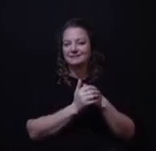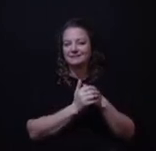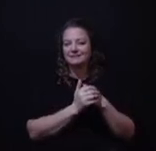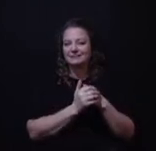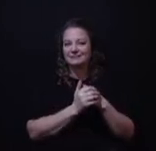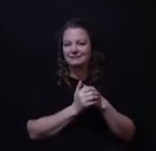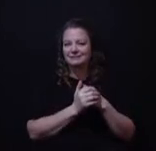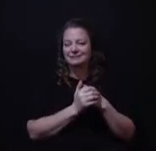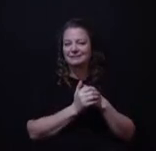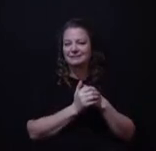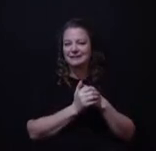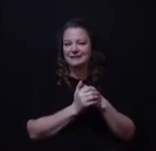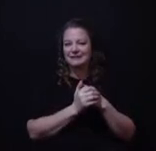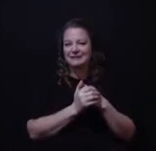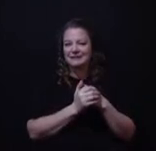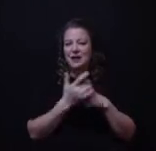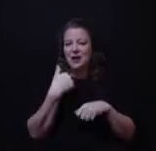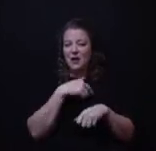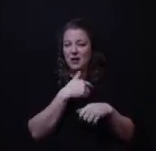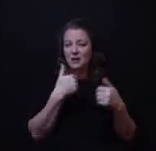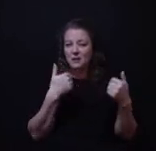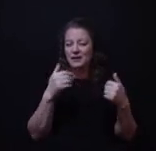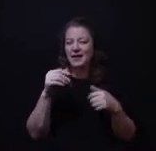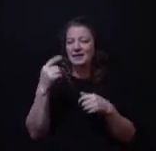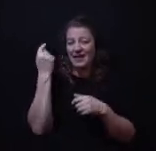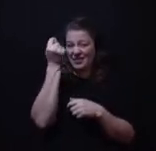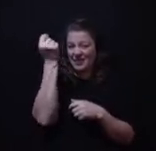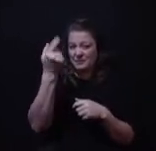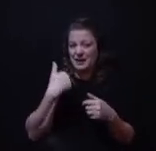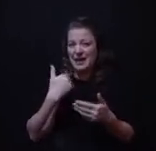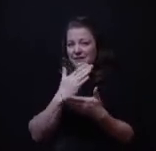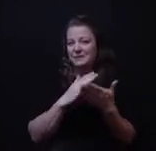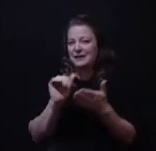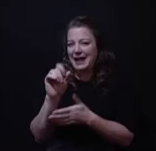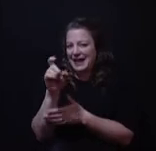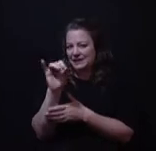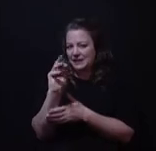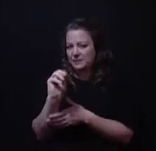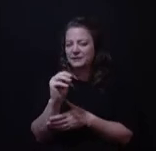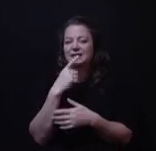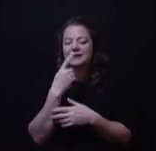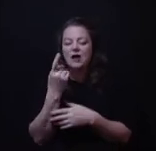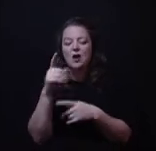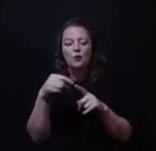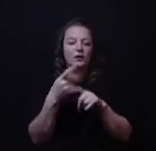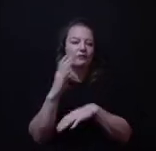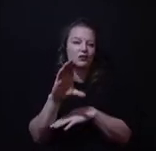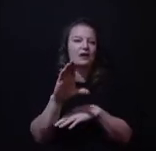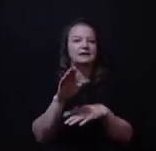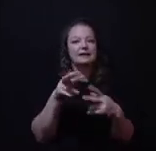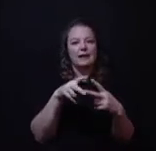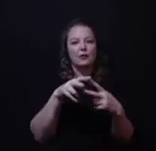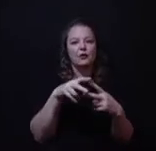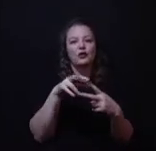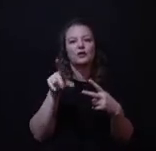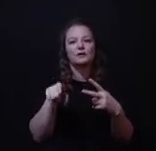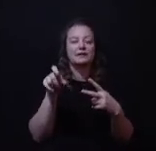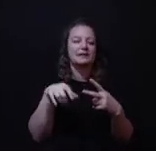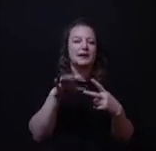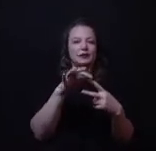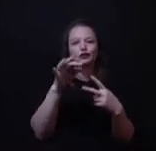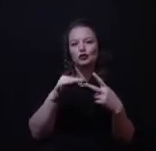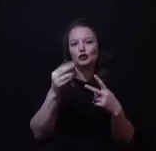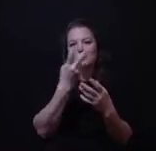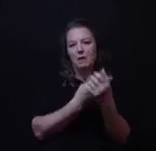It's narrow gate. We have some axioms. When theologically forced into an either or, 99% of the time, choose both and you'll probably